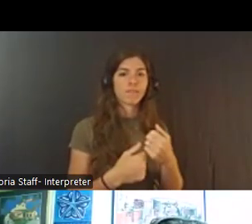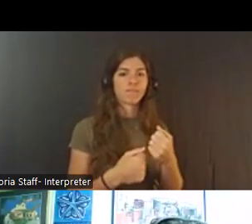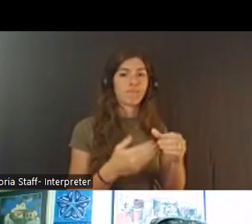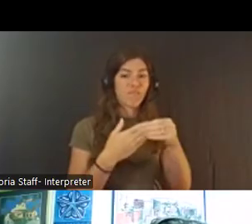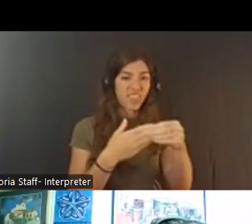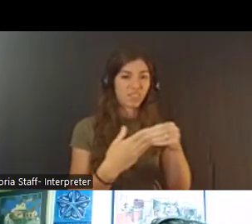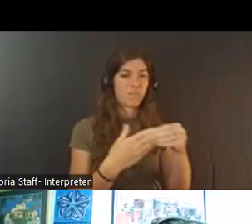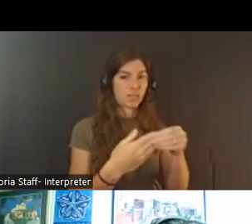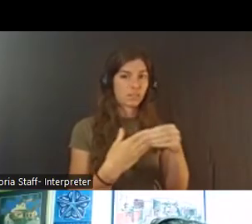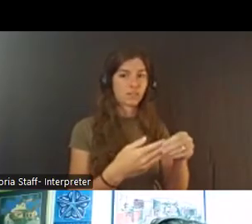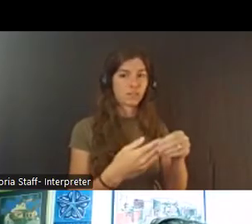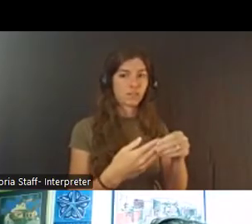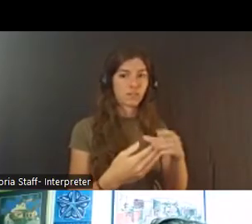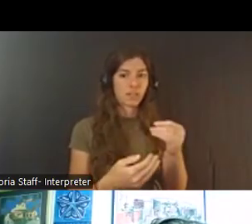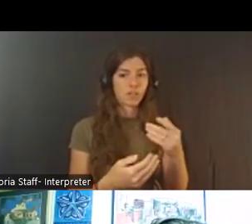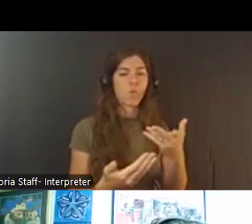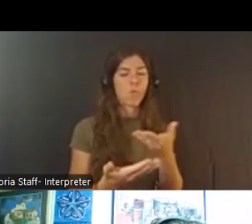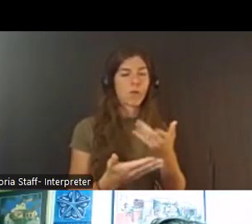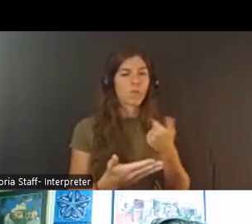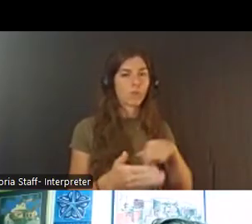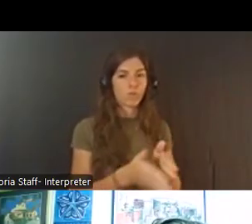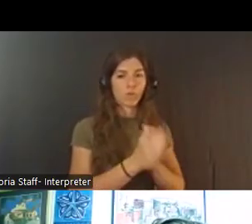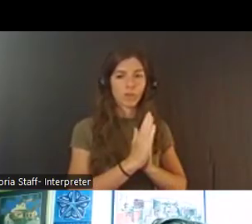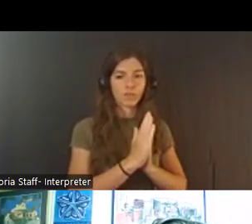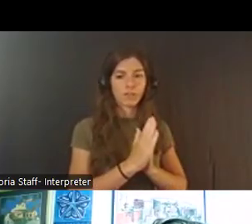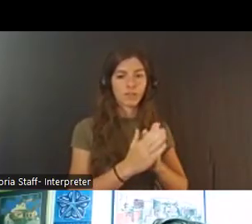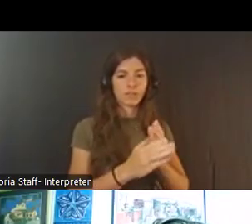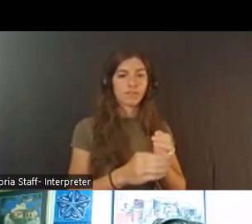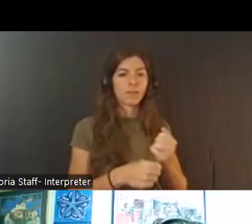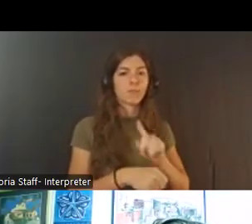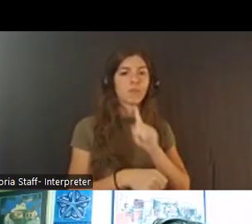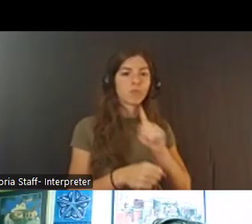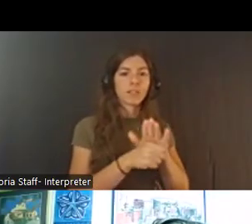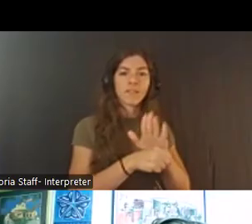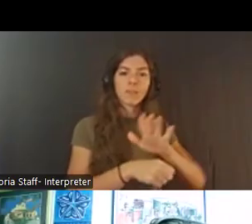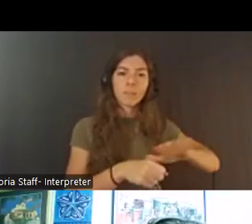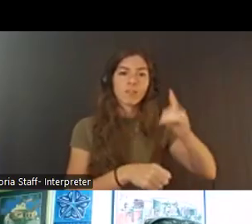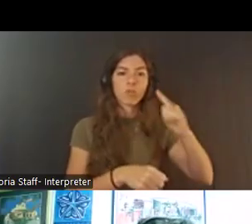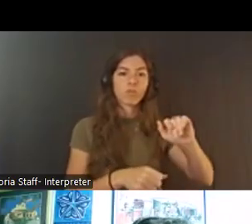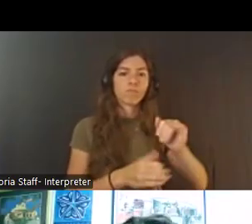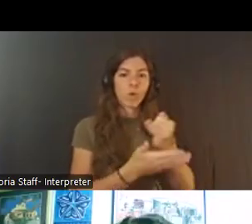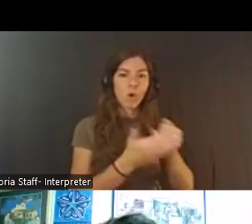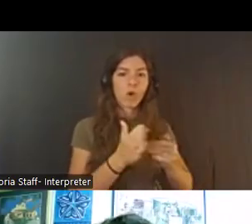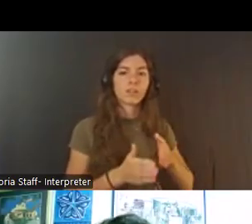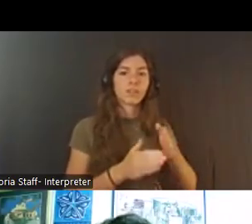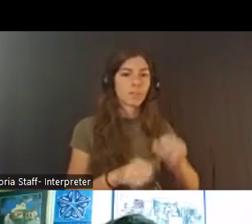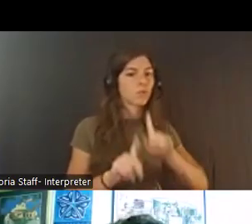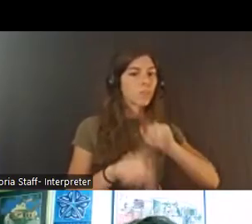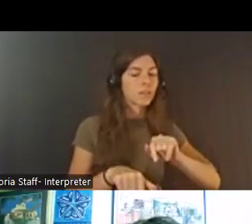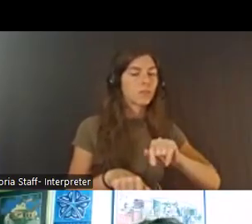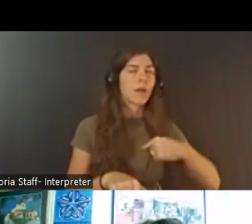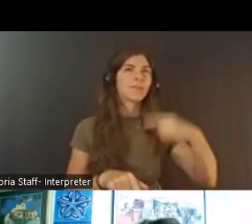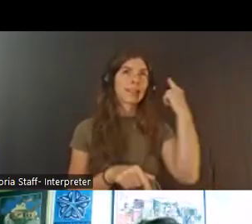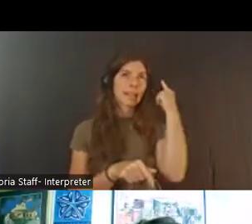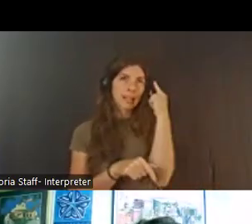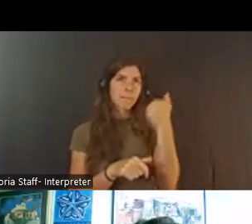flexibility in what we're requesting and to make a lot of space for artists to respond. So I was thinking in my head, like, what is the